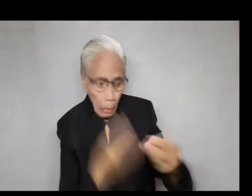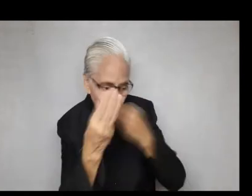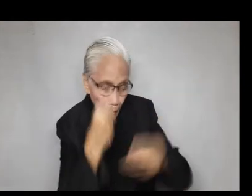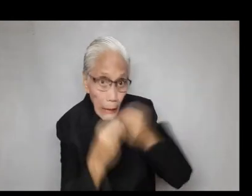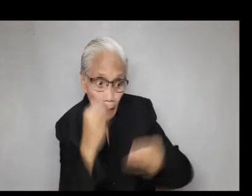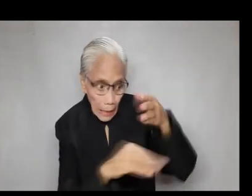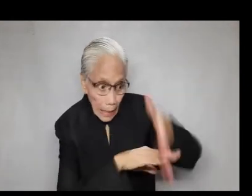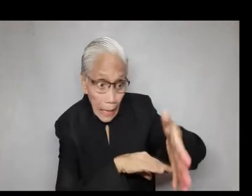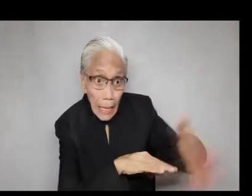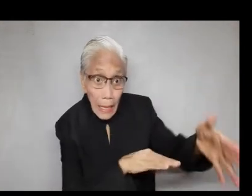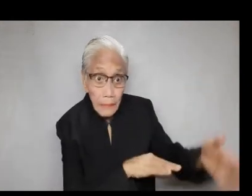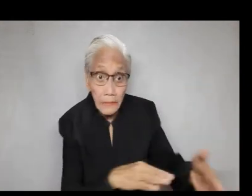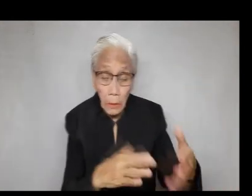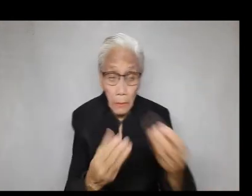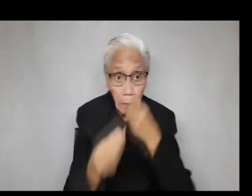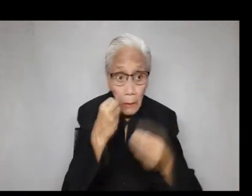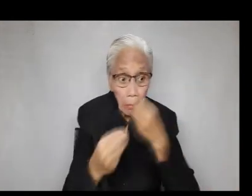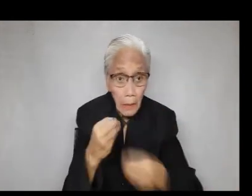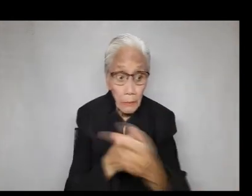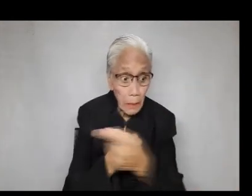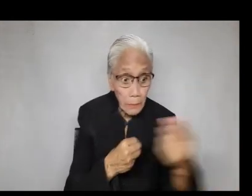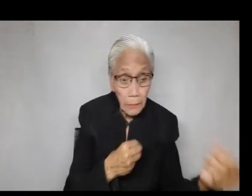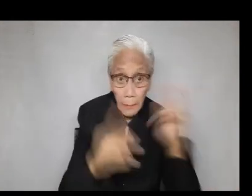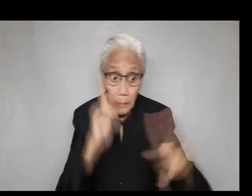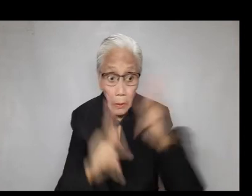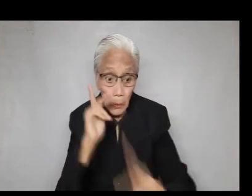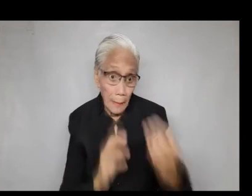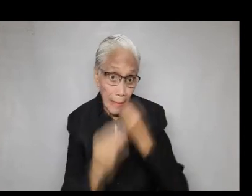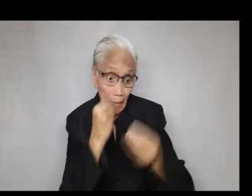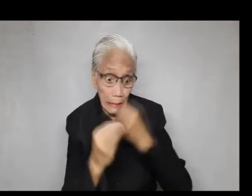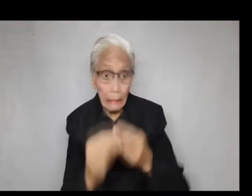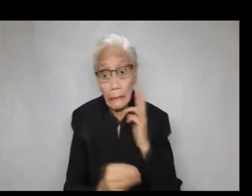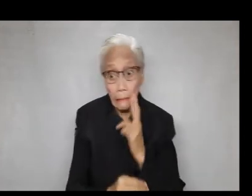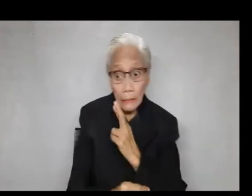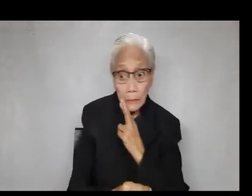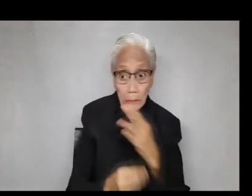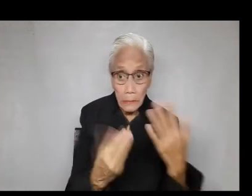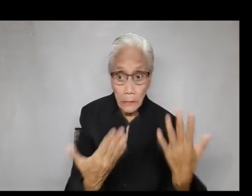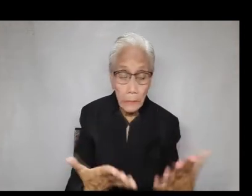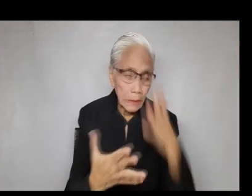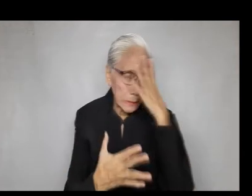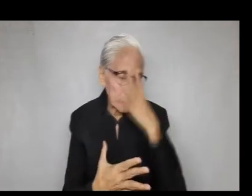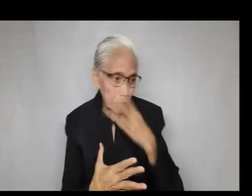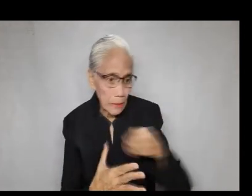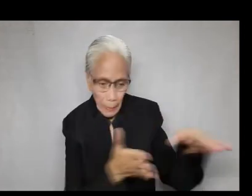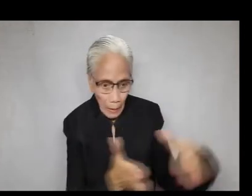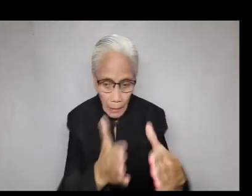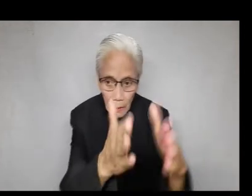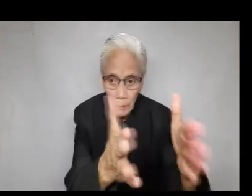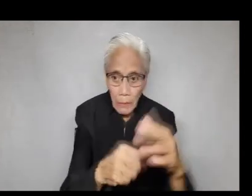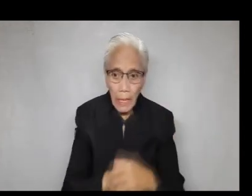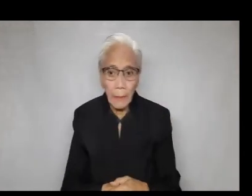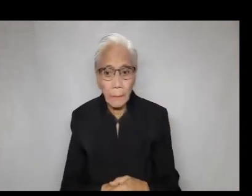squirt? About as good as almost walking. This is a boy who almost had a bite of burger leftovers from customers who